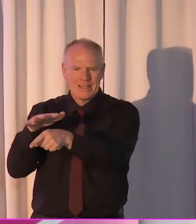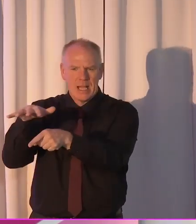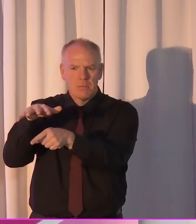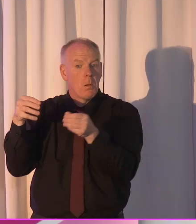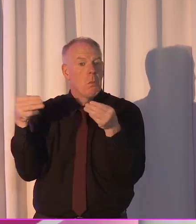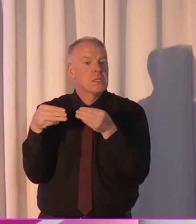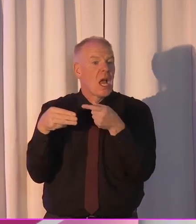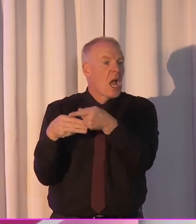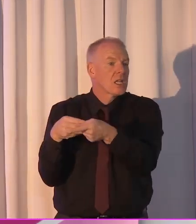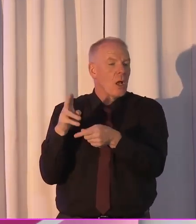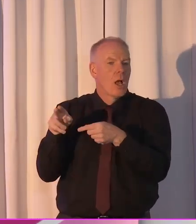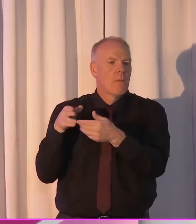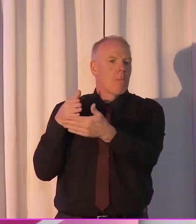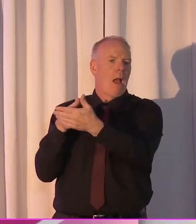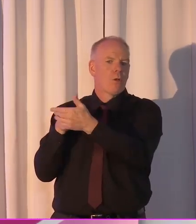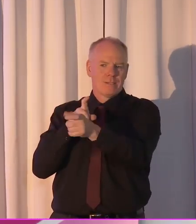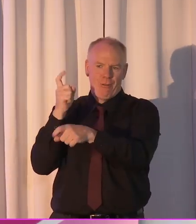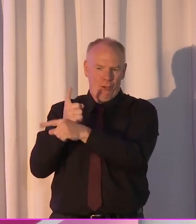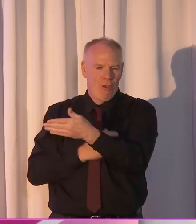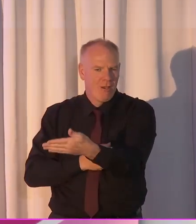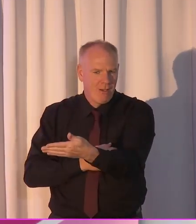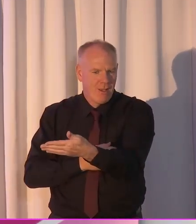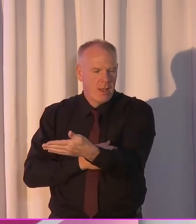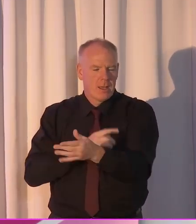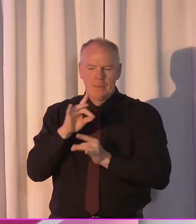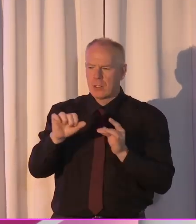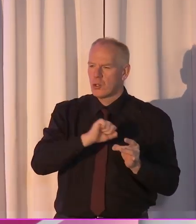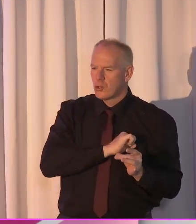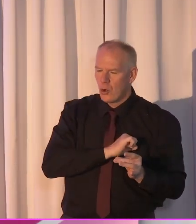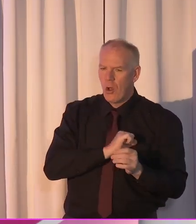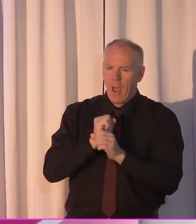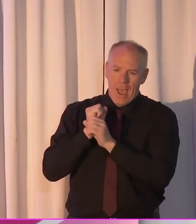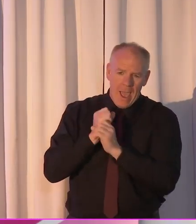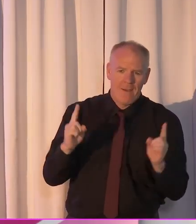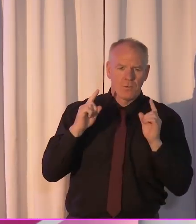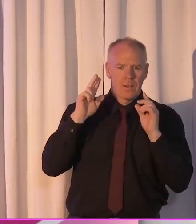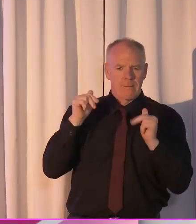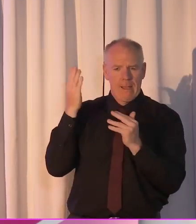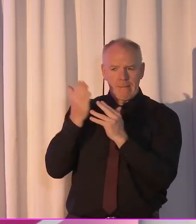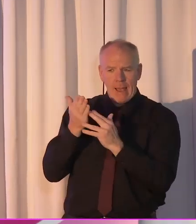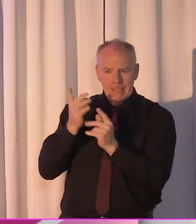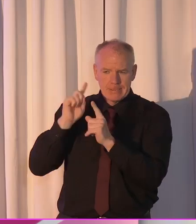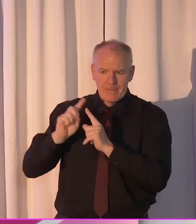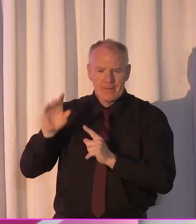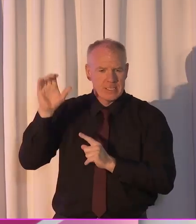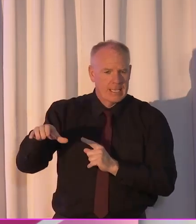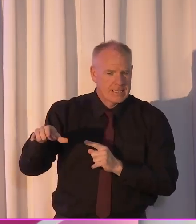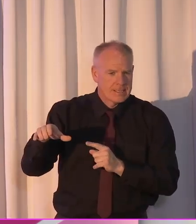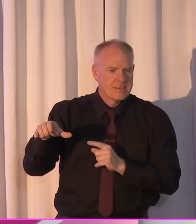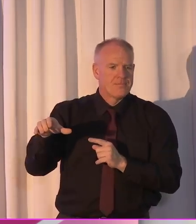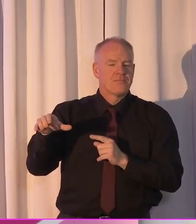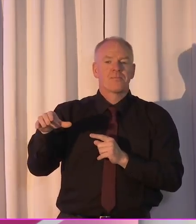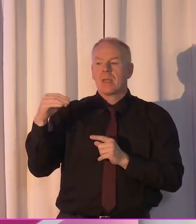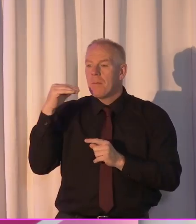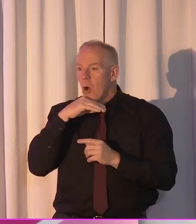in protecting it if we're locking people out. We need to ensure that everybody can access the sites. And it's important that